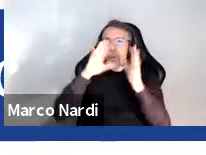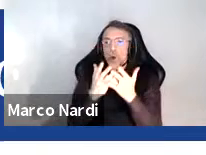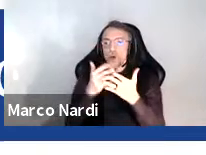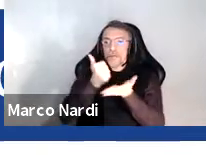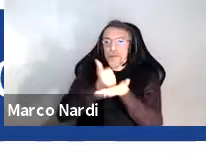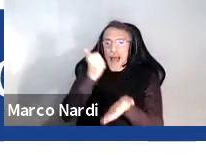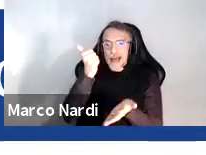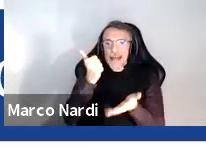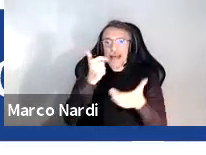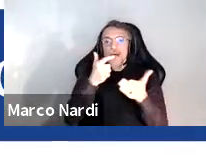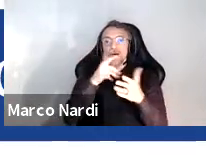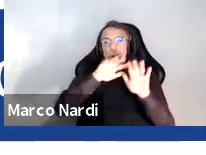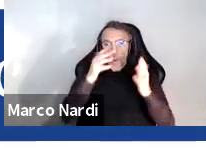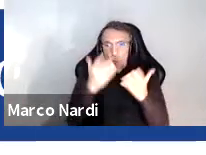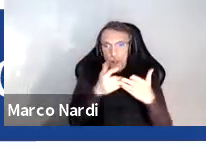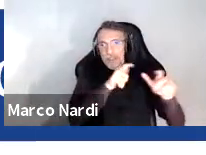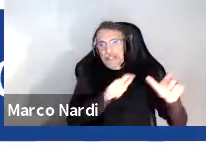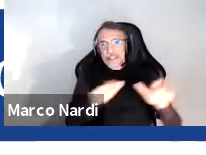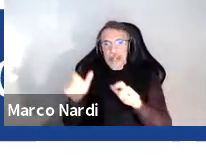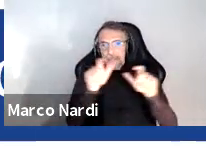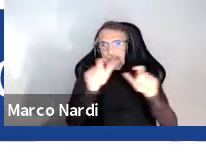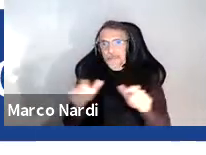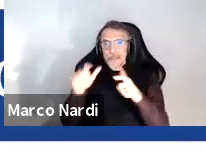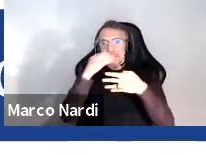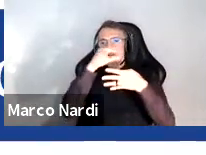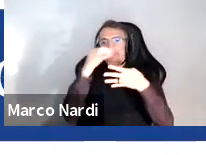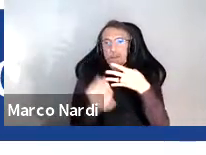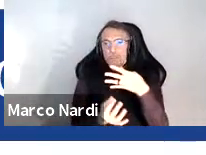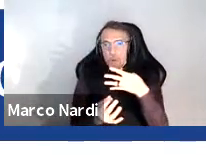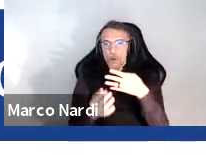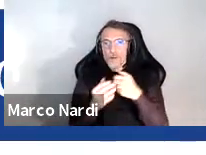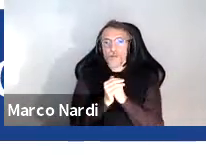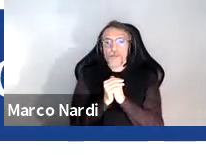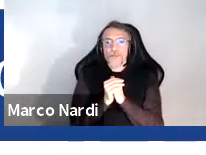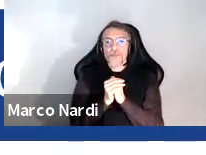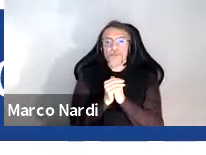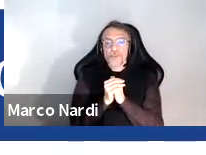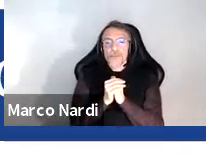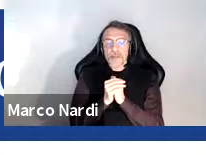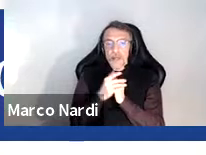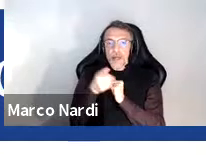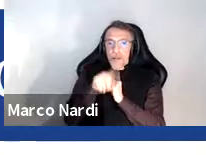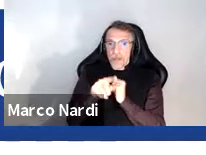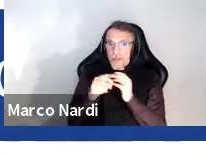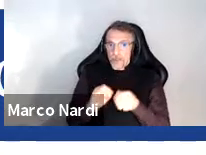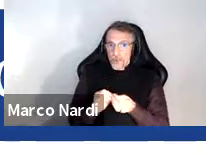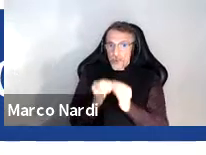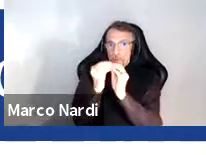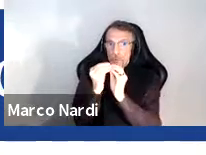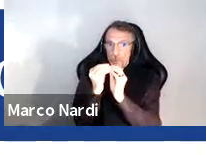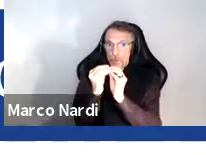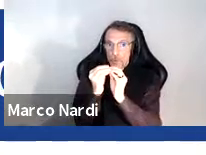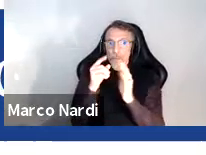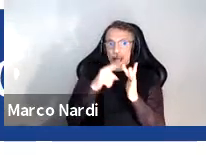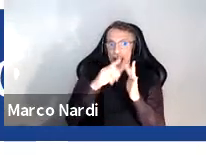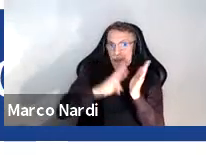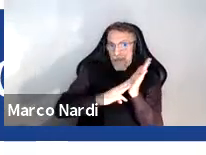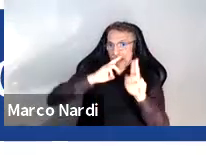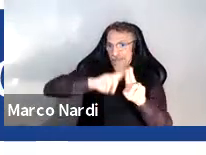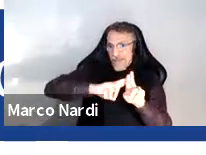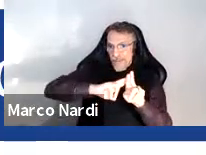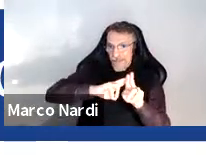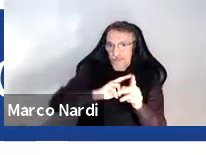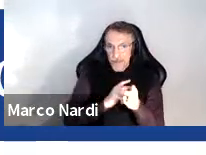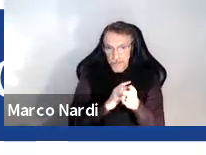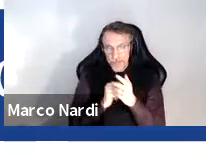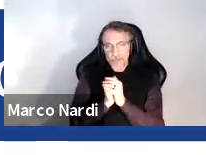framework and on the debt sustainability analysis produced by the IMF.